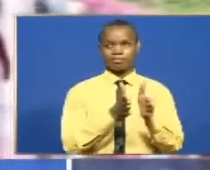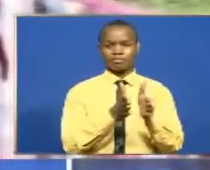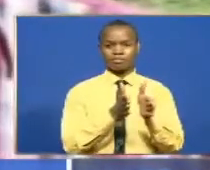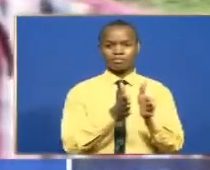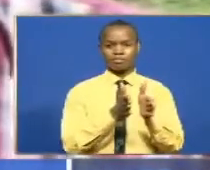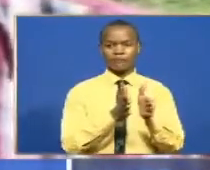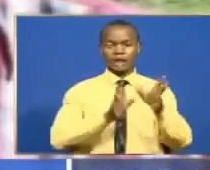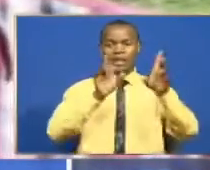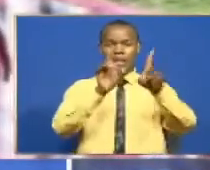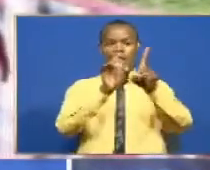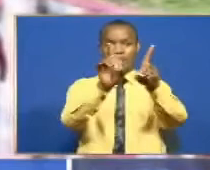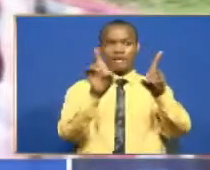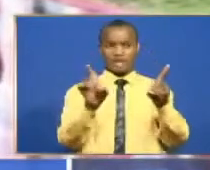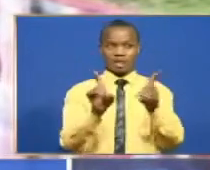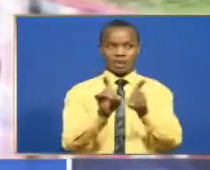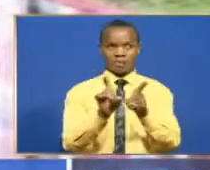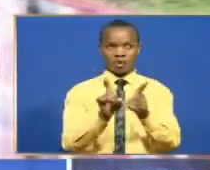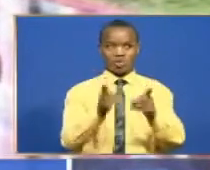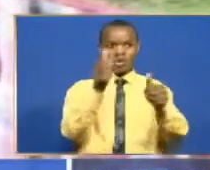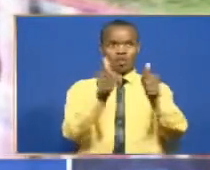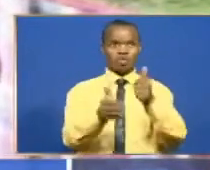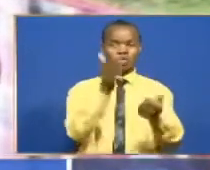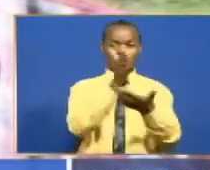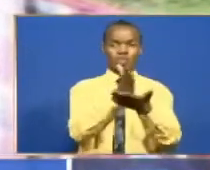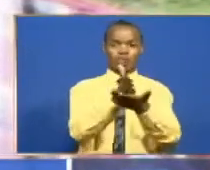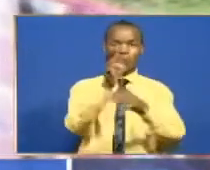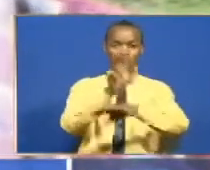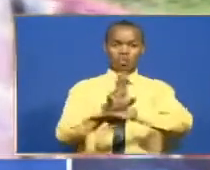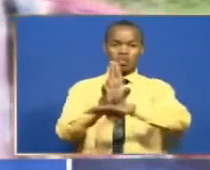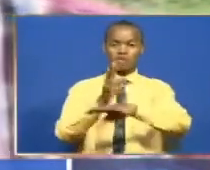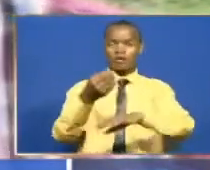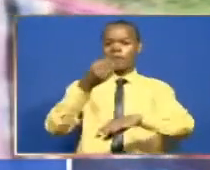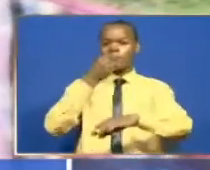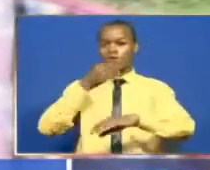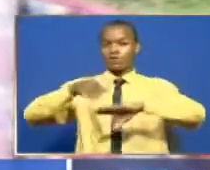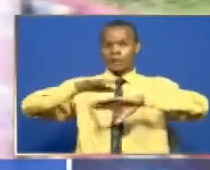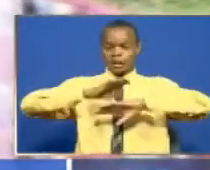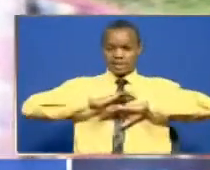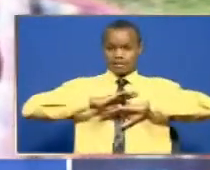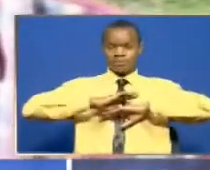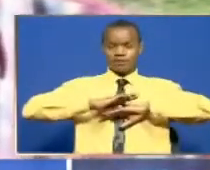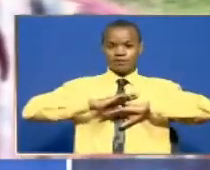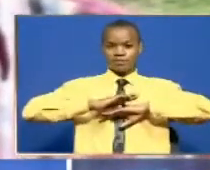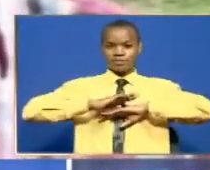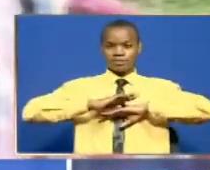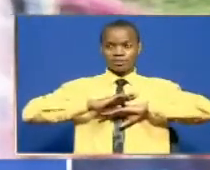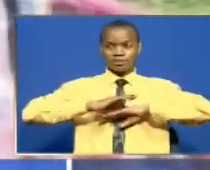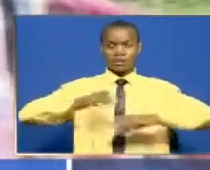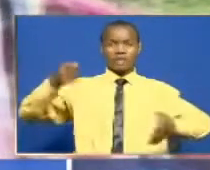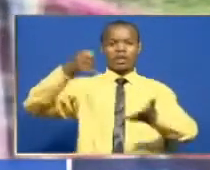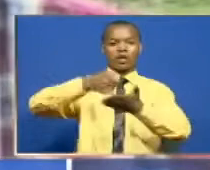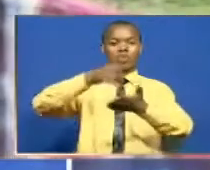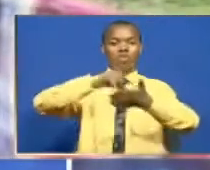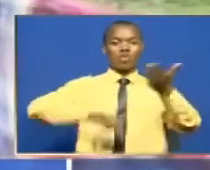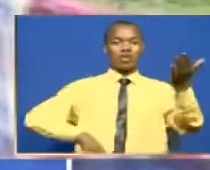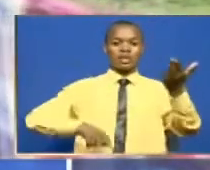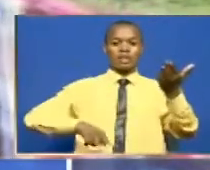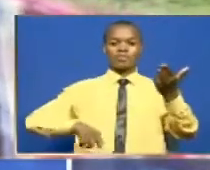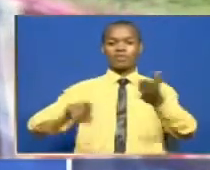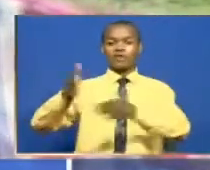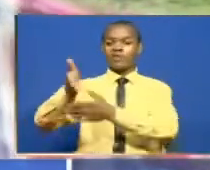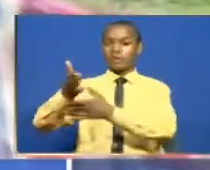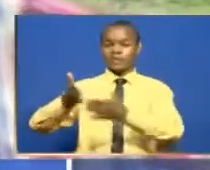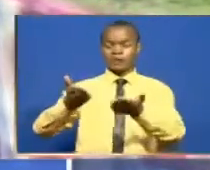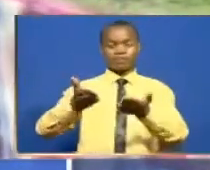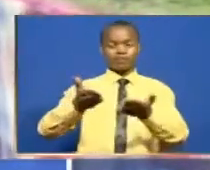in the dam, which we will definitely use for the purpose of food security. This includes fishing. It may also